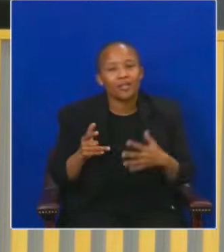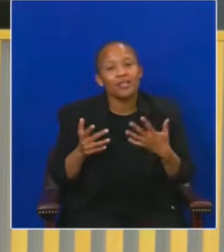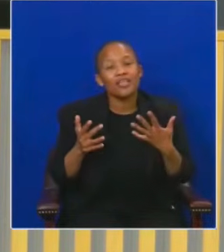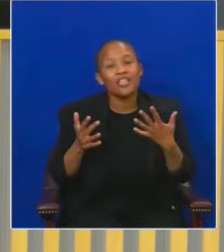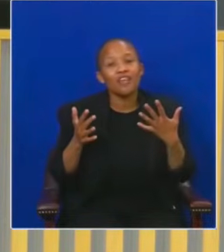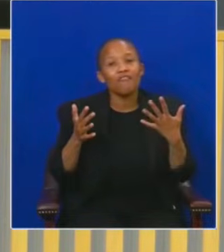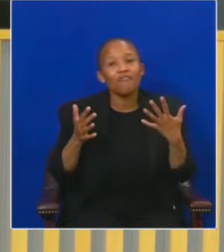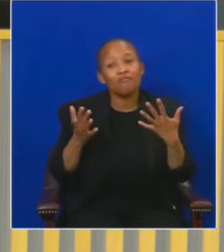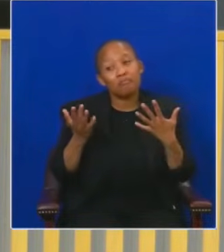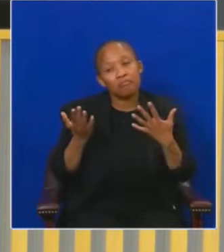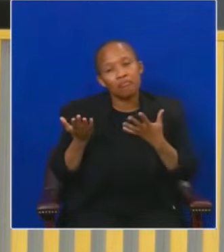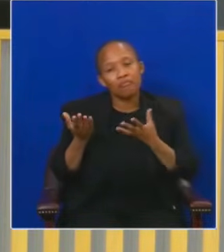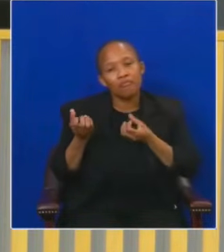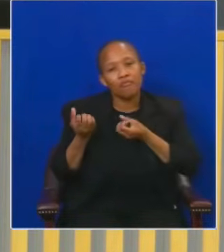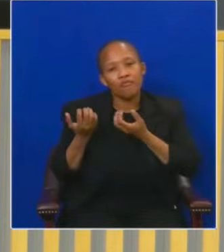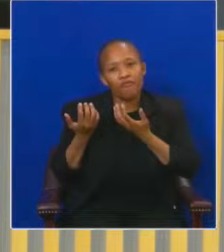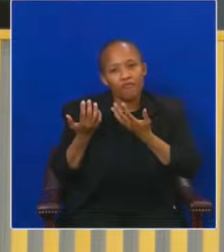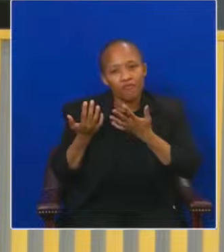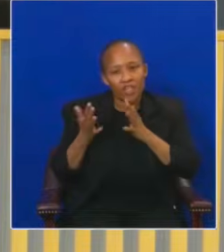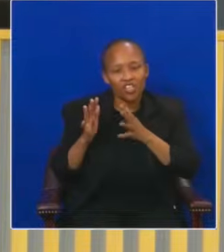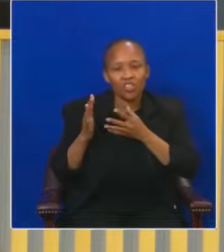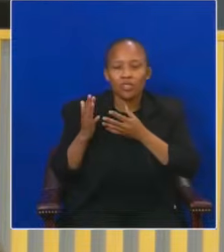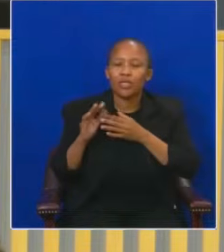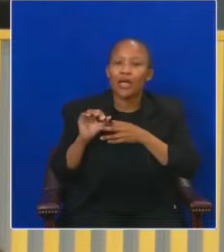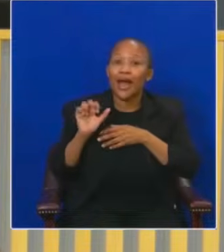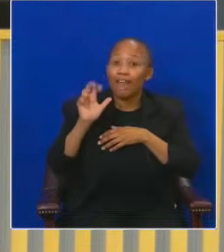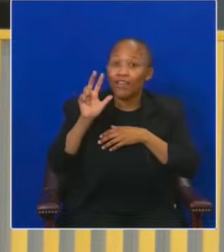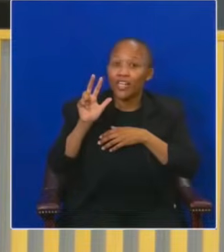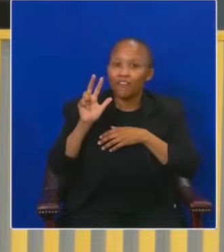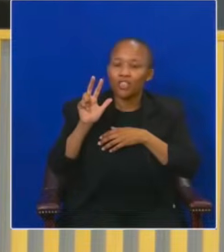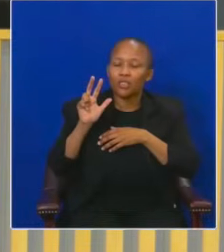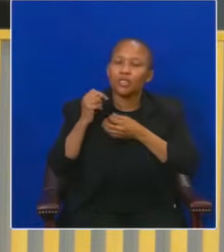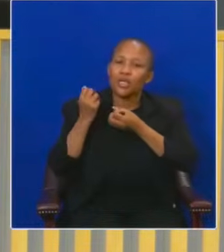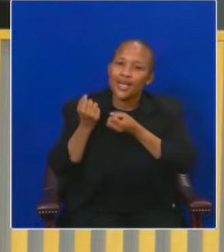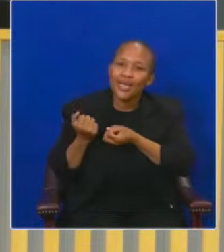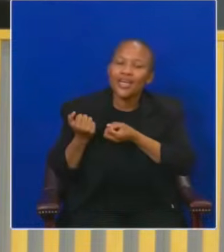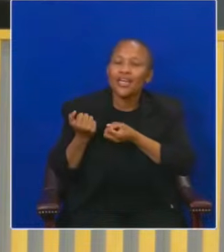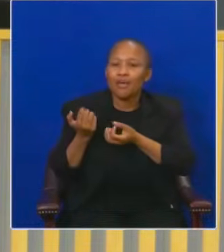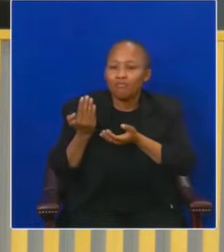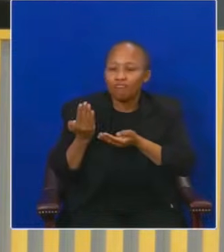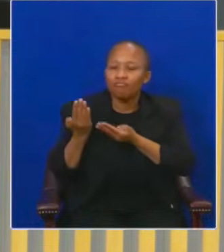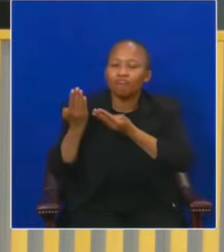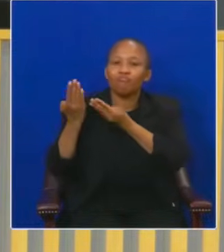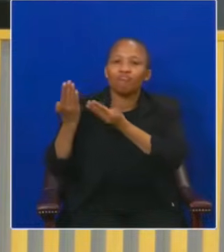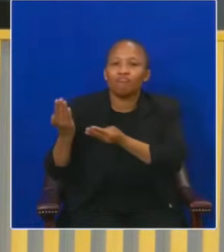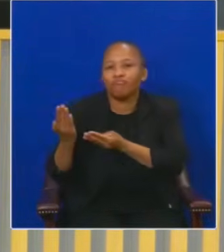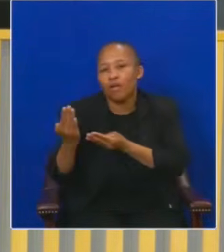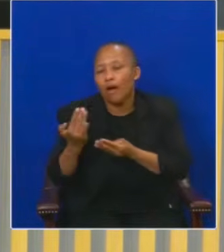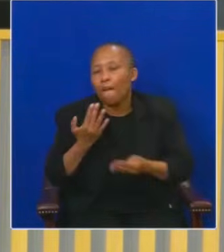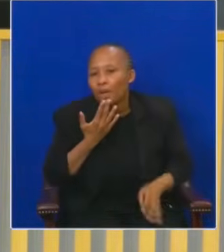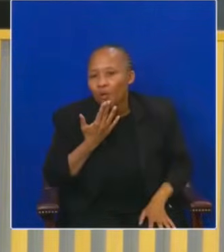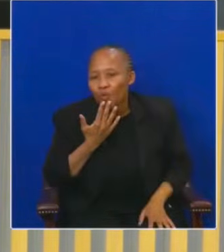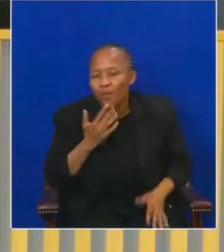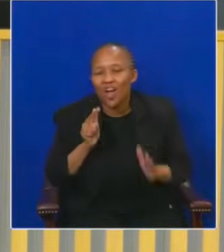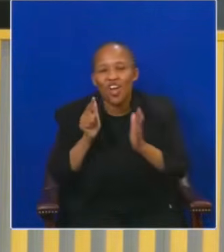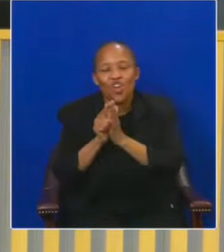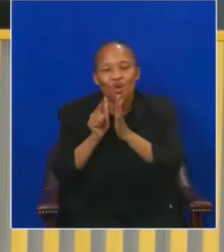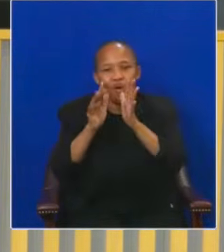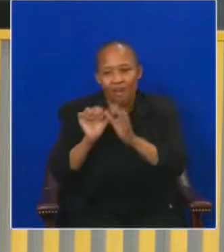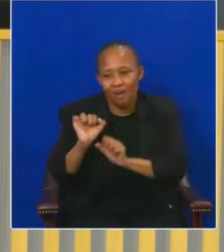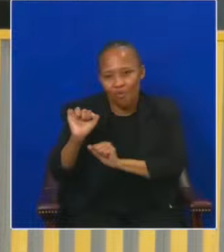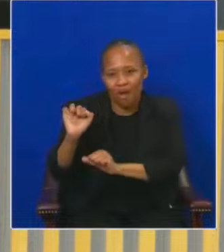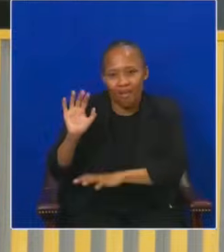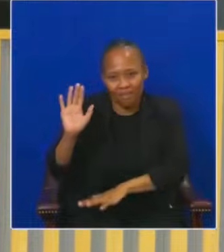the affidavit by his legal representative. And